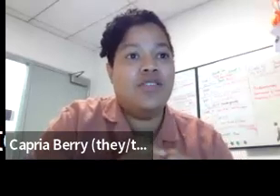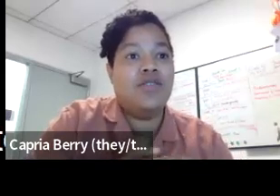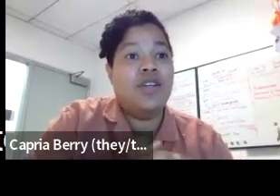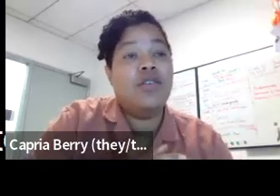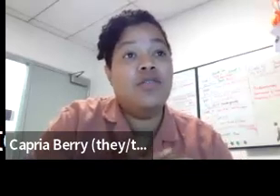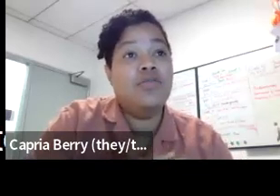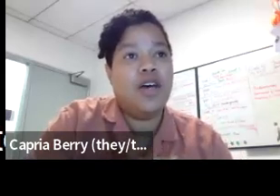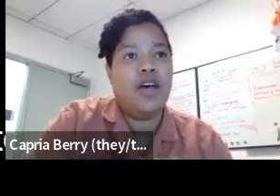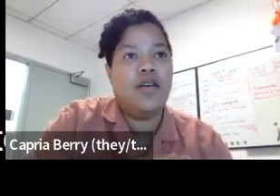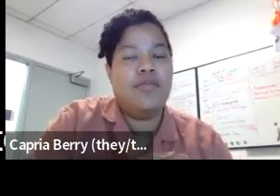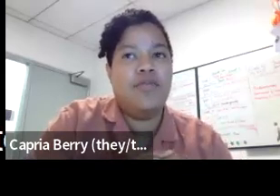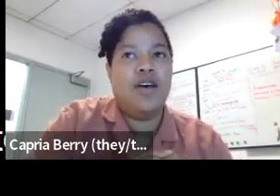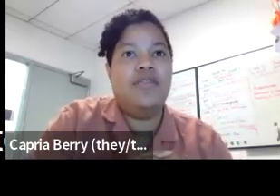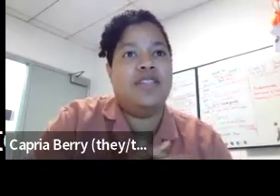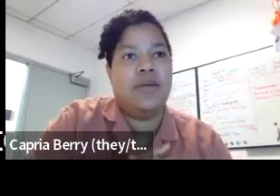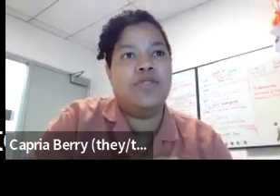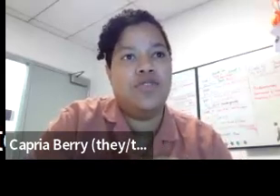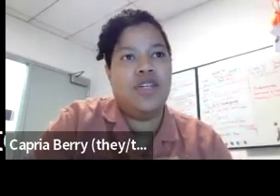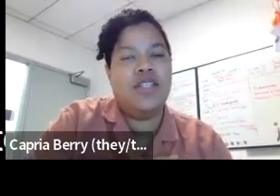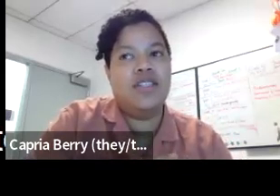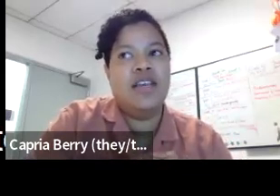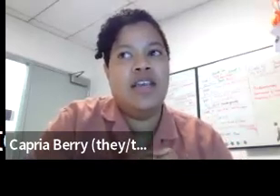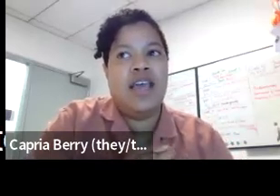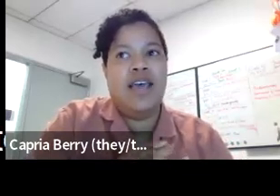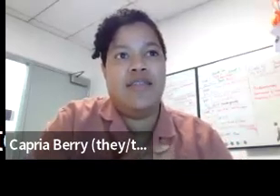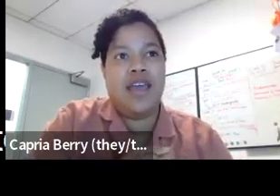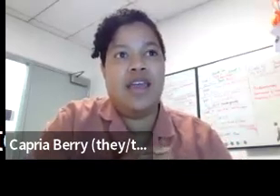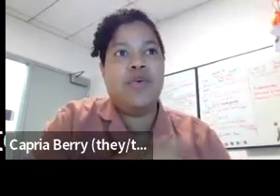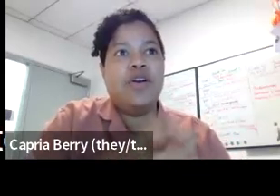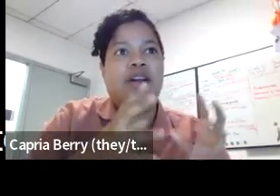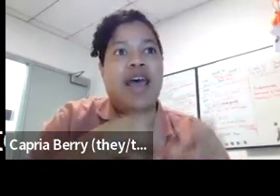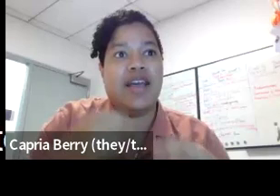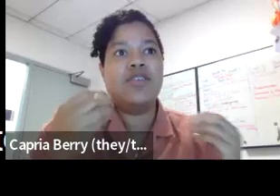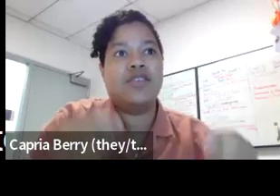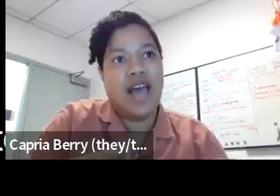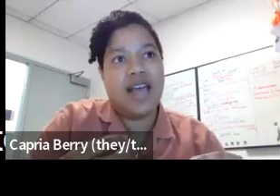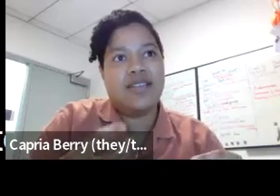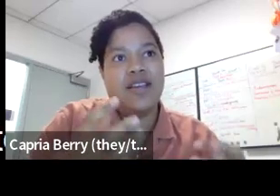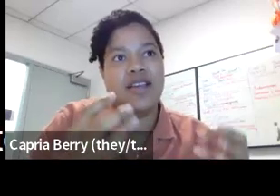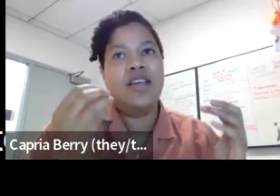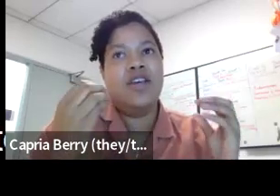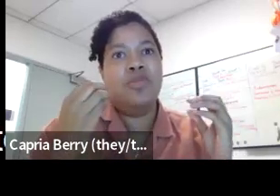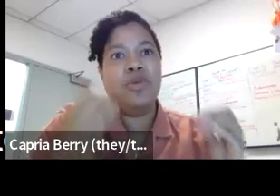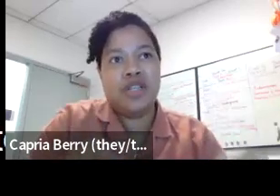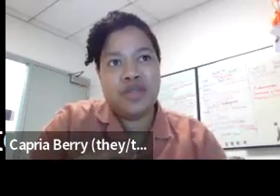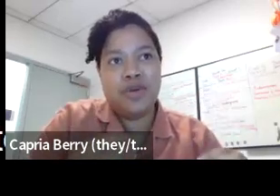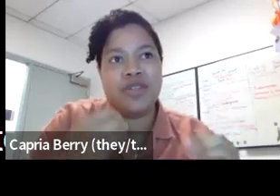When I get excited, I talk fast, but I trust that the crew will let me